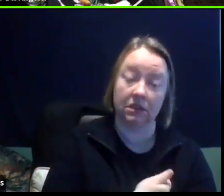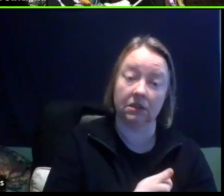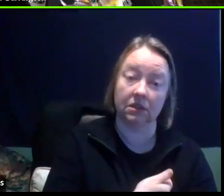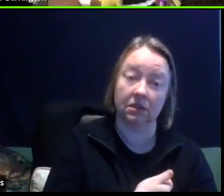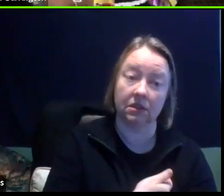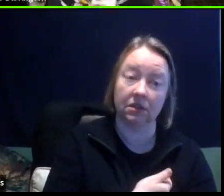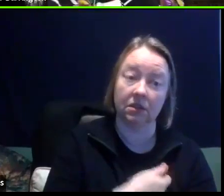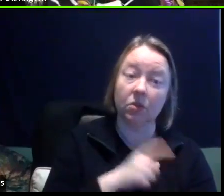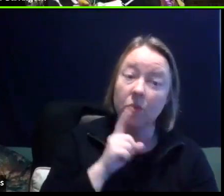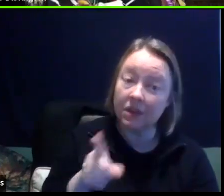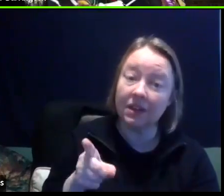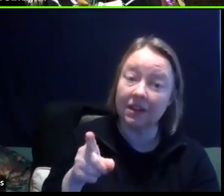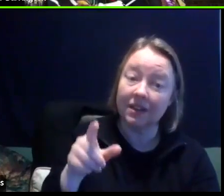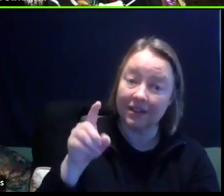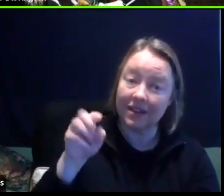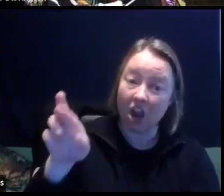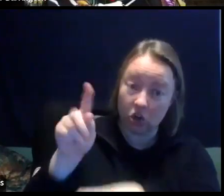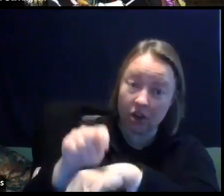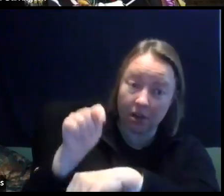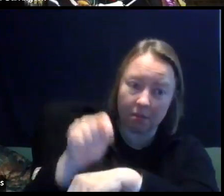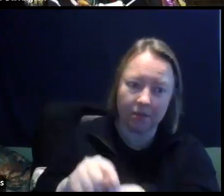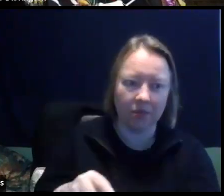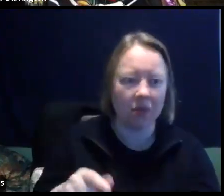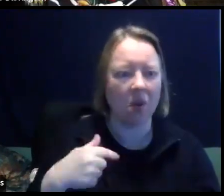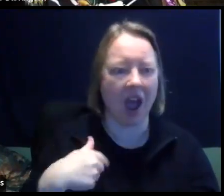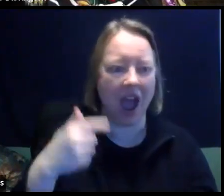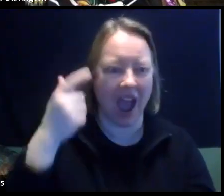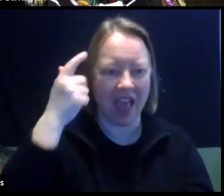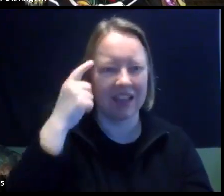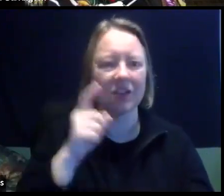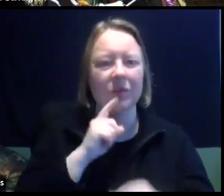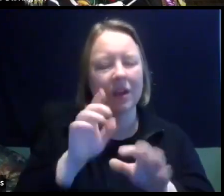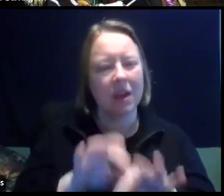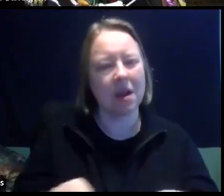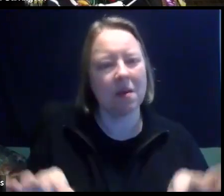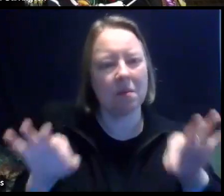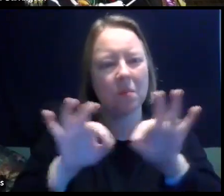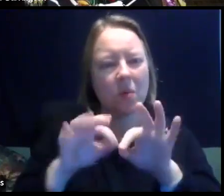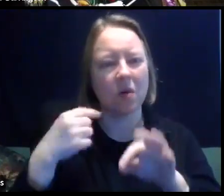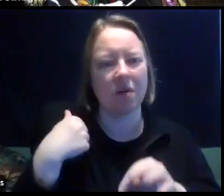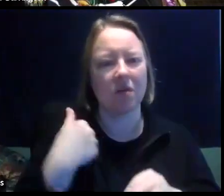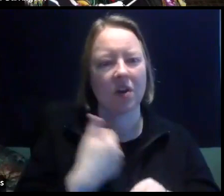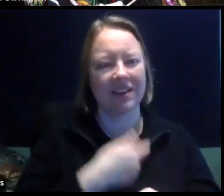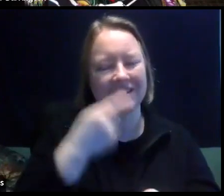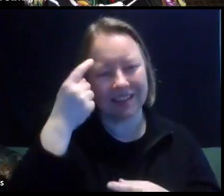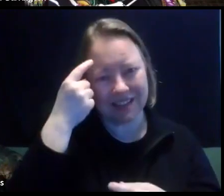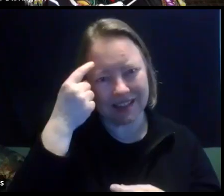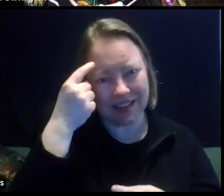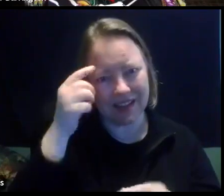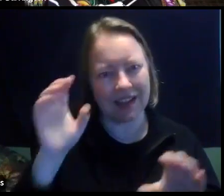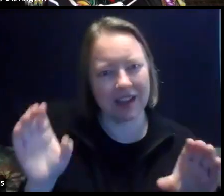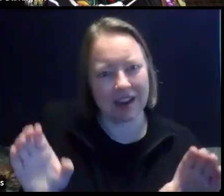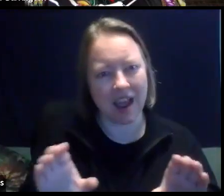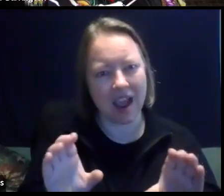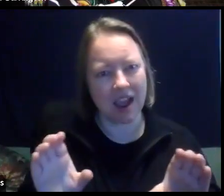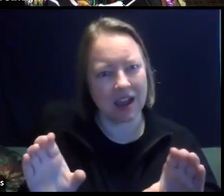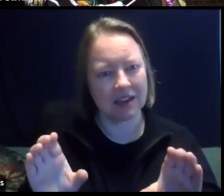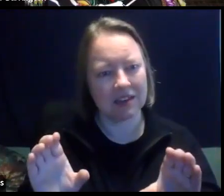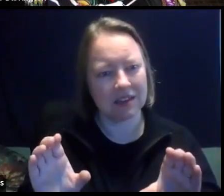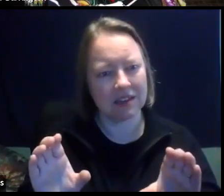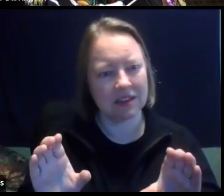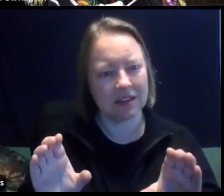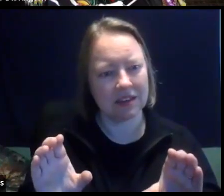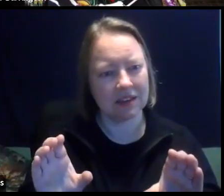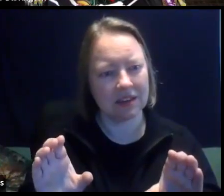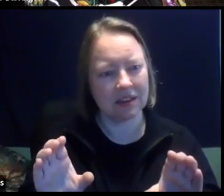You've exposed us, Dr. Temple. Well, I mean, I think it's important for us to think and ask a, you know,